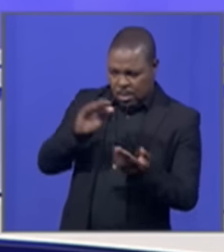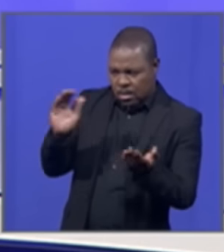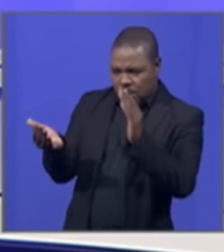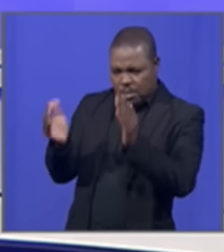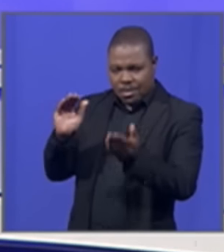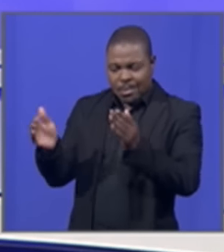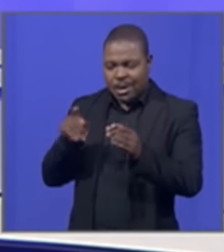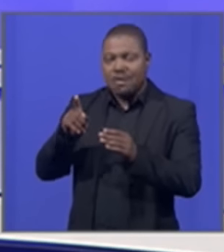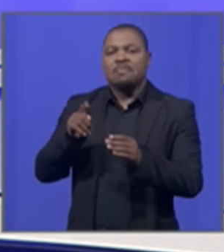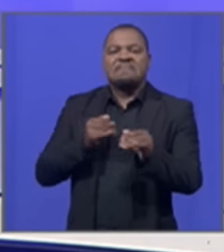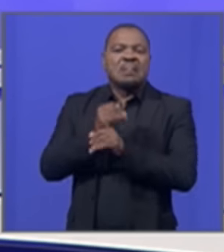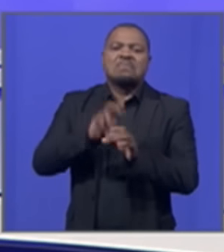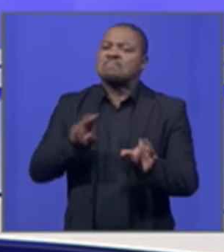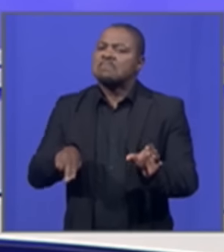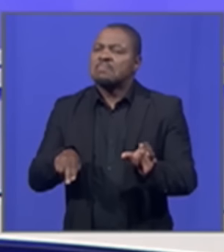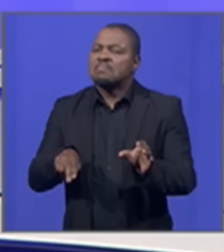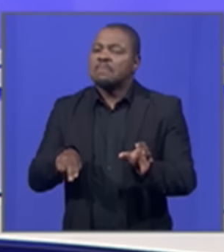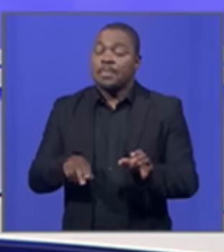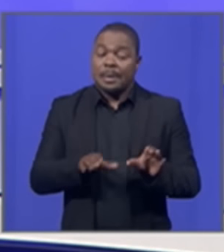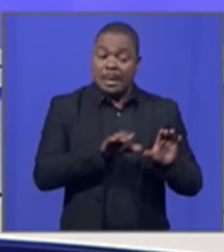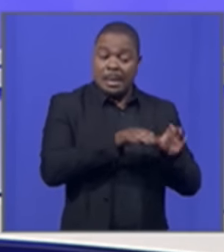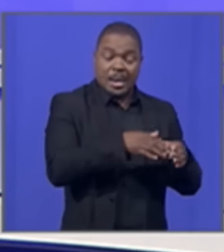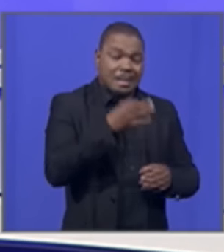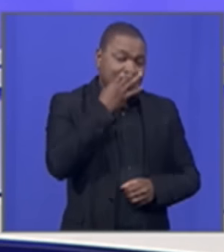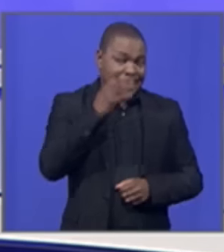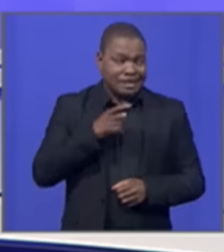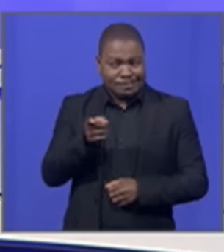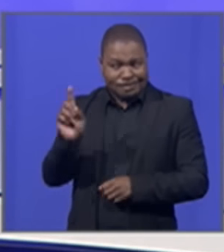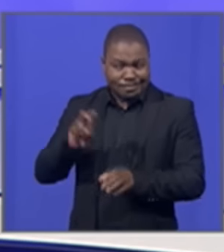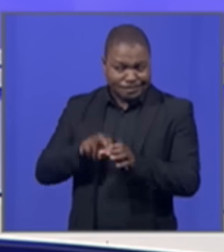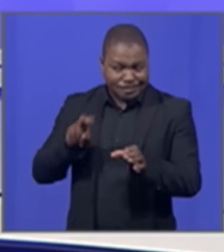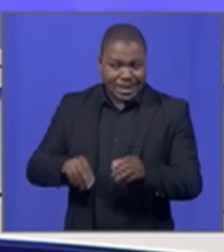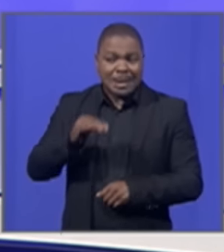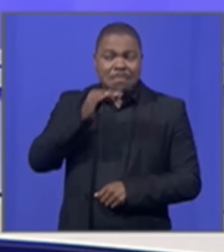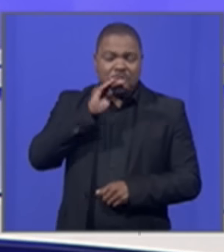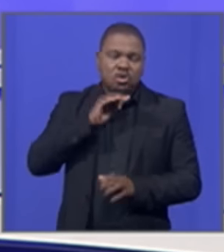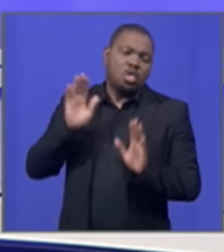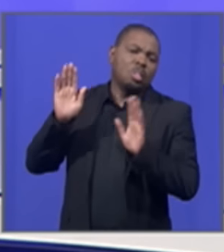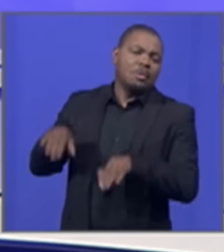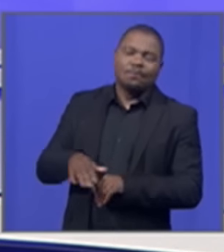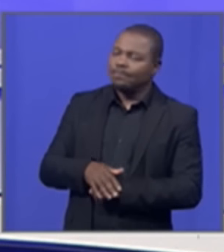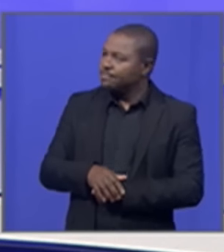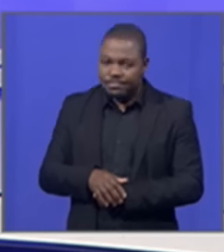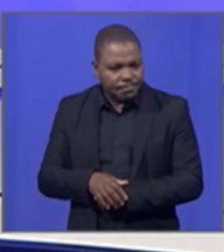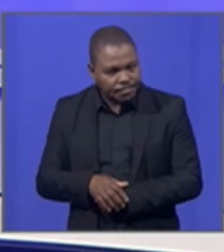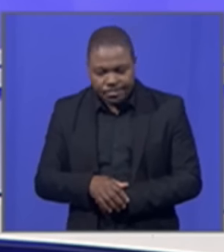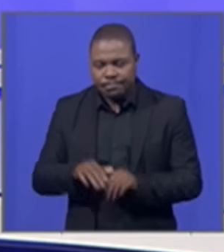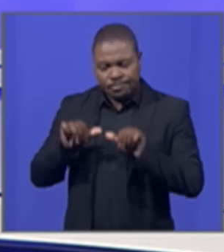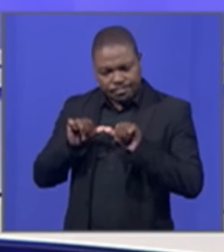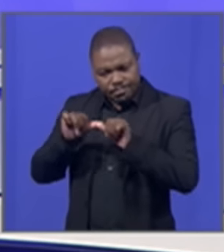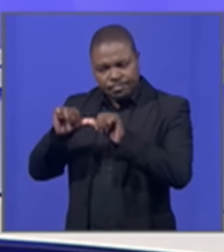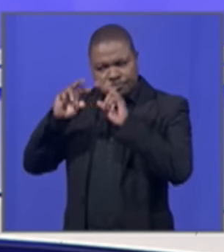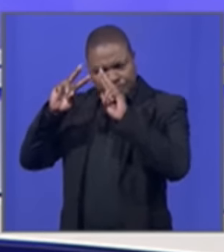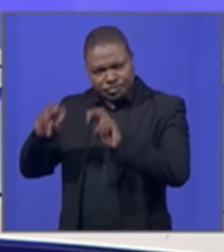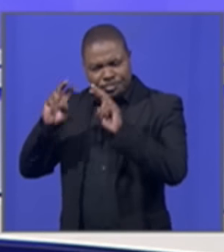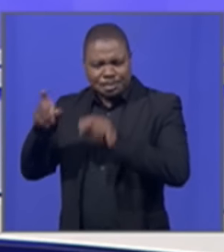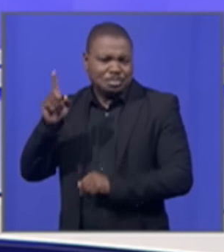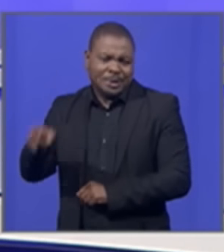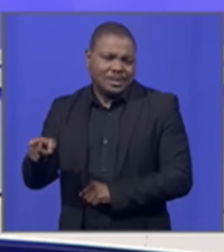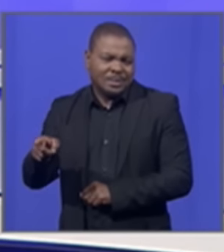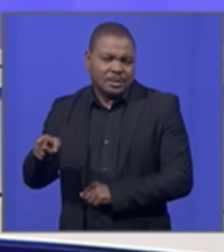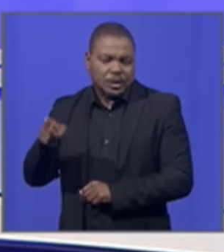na. Mokgatlo o ikemekela gore go etokolola go ga se go a swanela go ba sehlare sa ntšhirela tabeng ya go roša maikarabelo